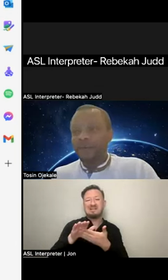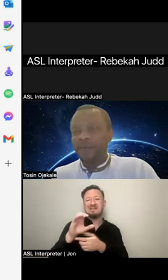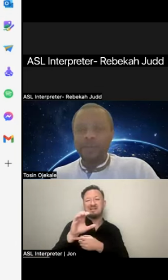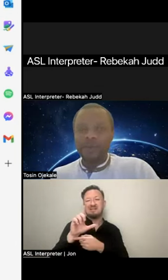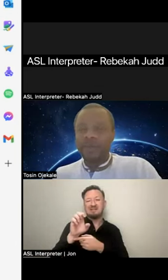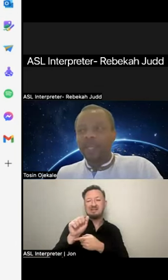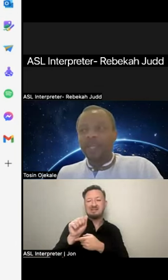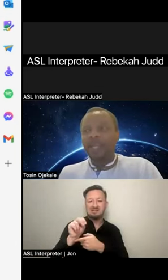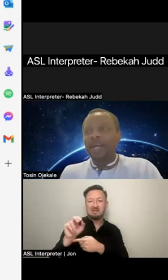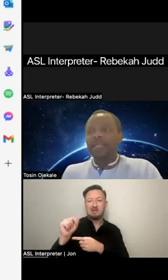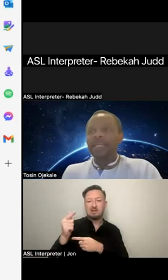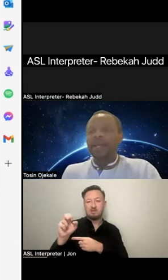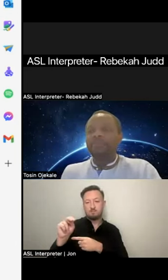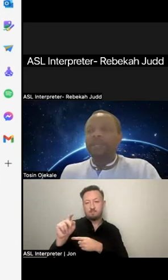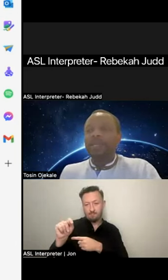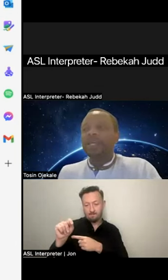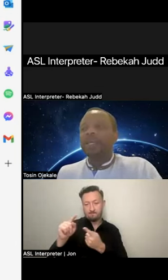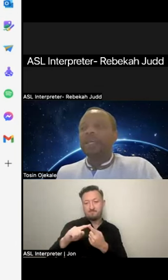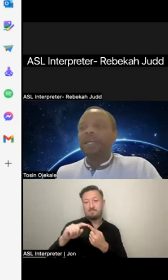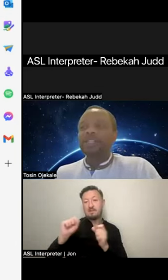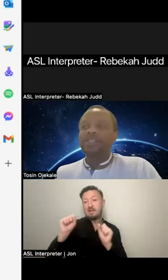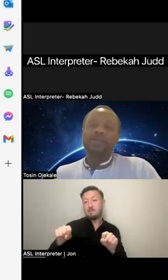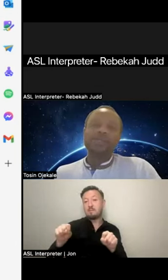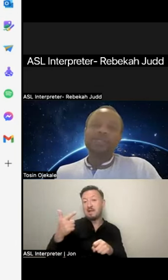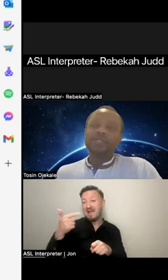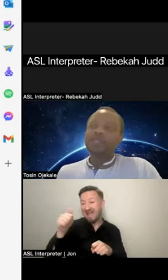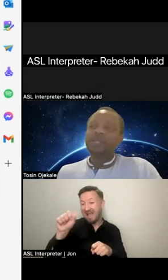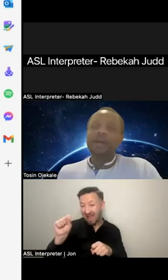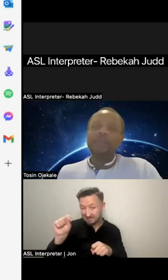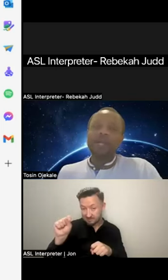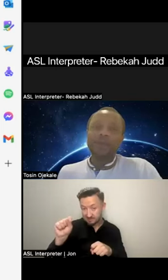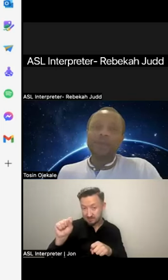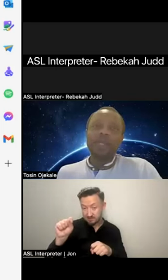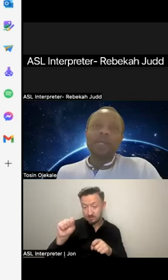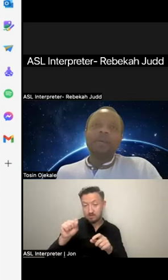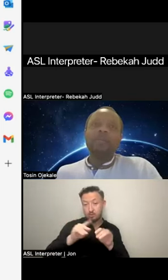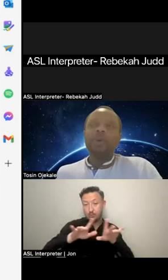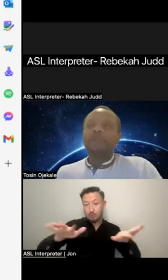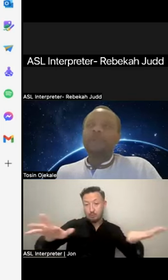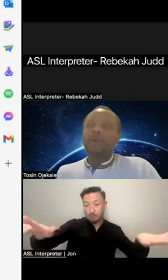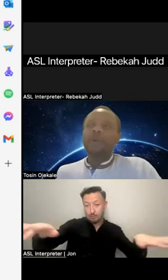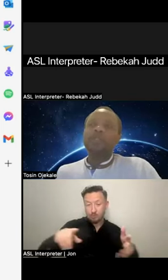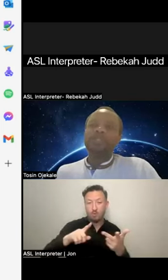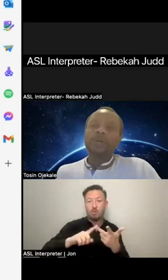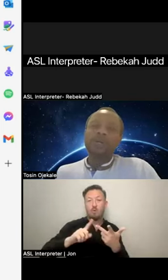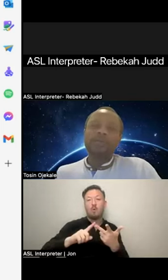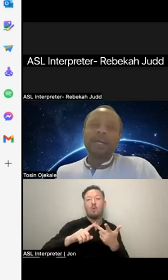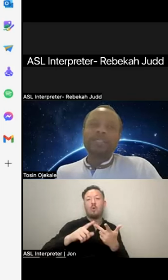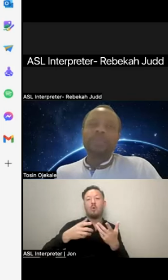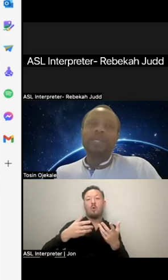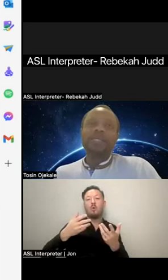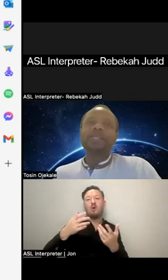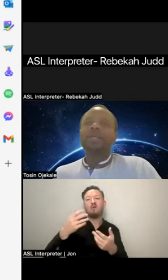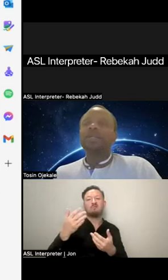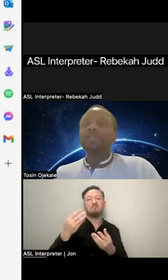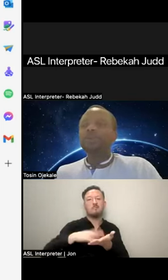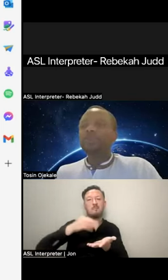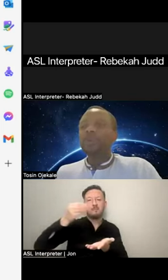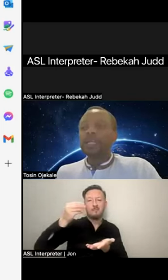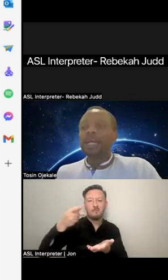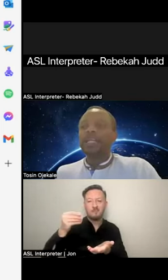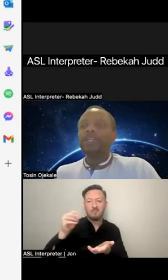either form. Okay, it can be gaseous, it can be liquid, but for your rack space,